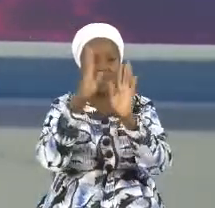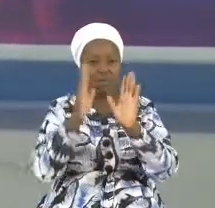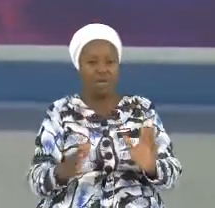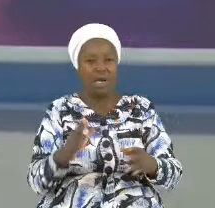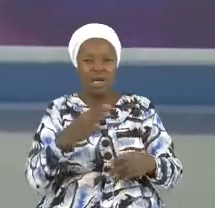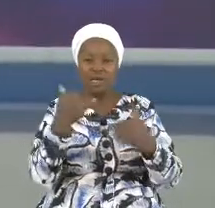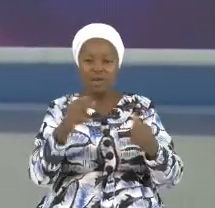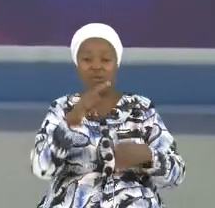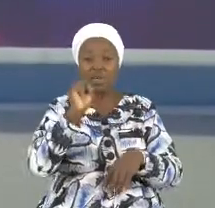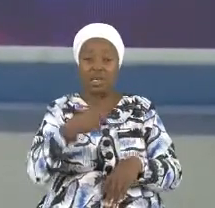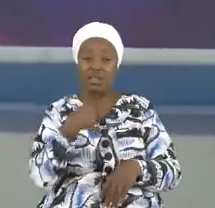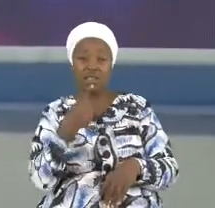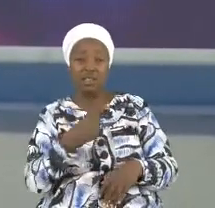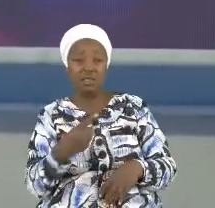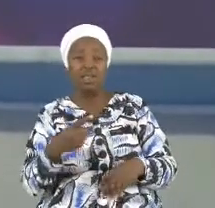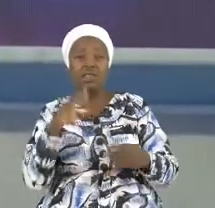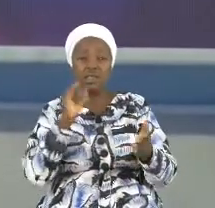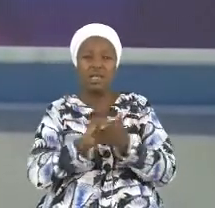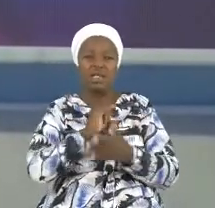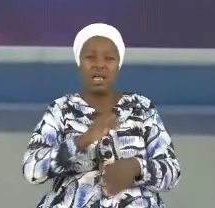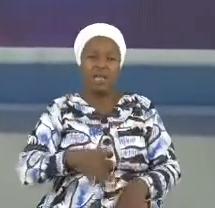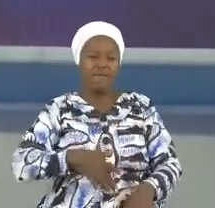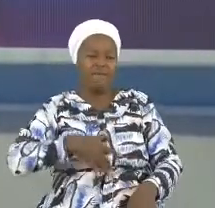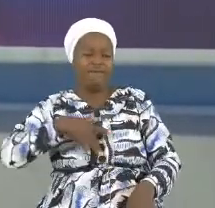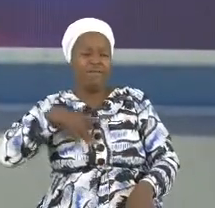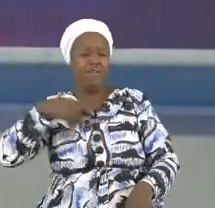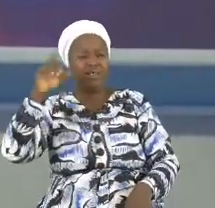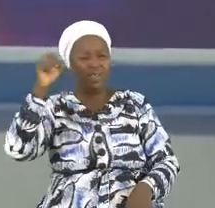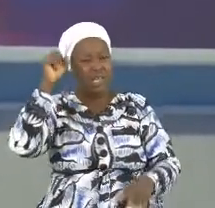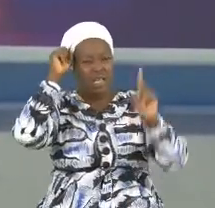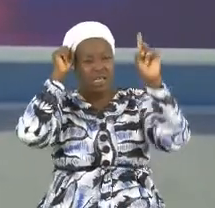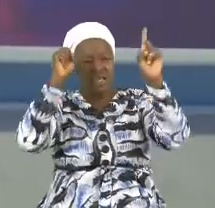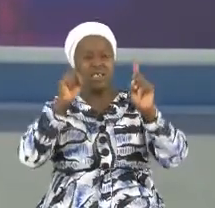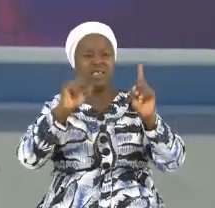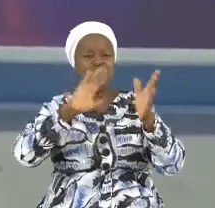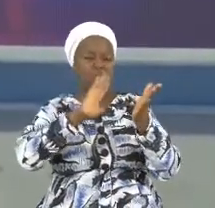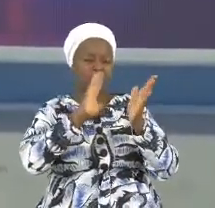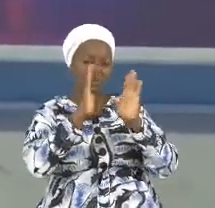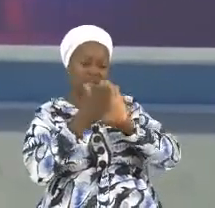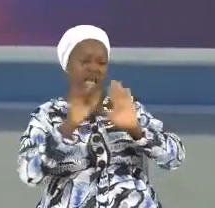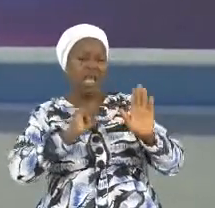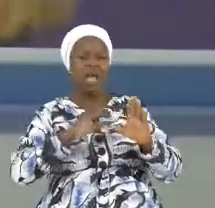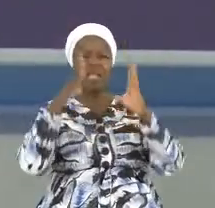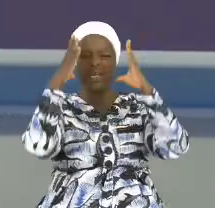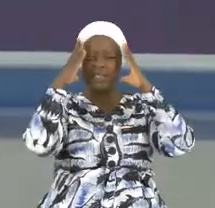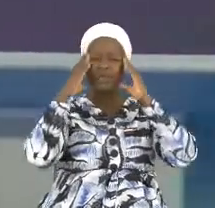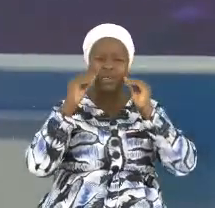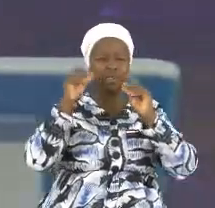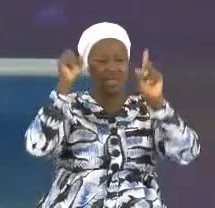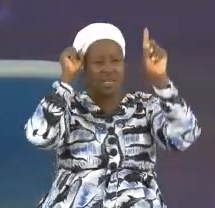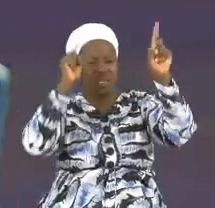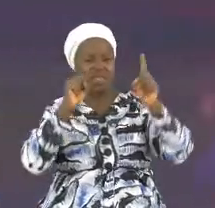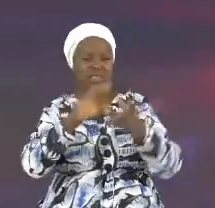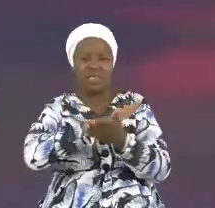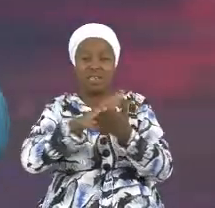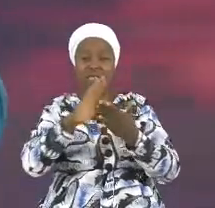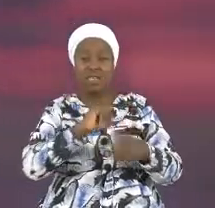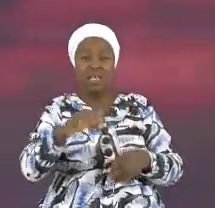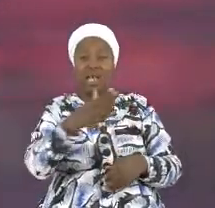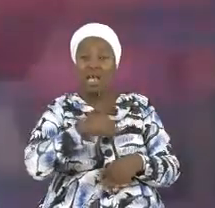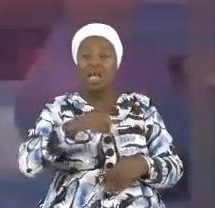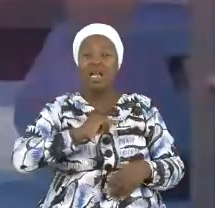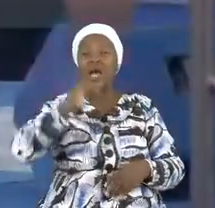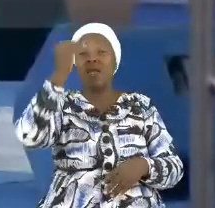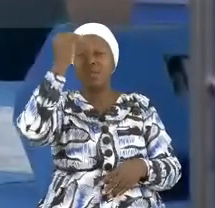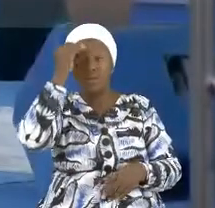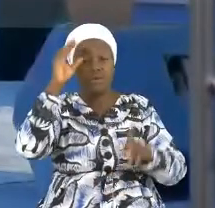I felt his presence. I experienced his cleansing. I know him. That's